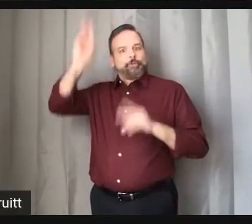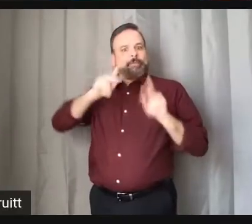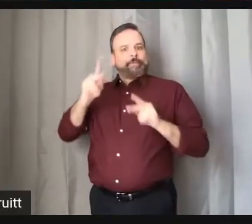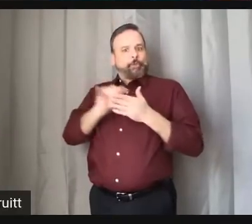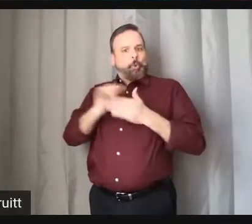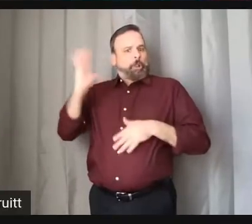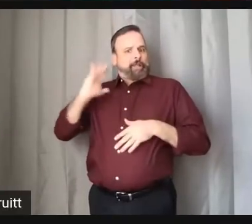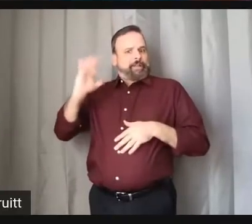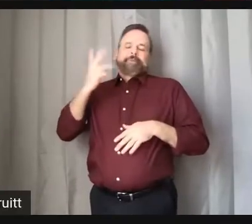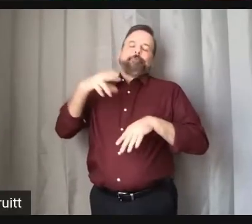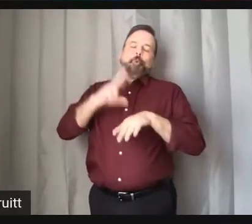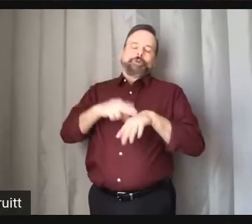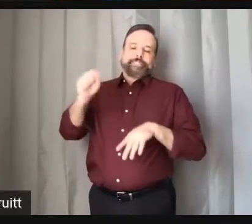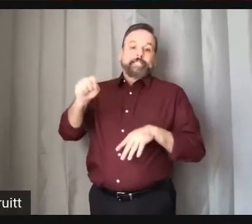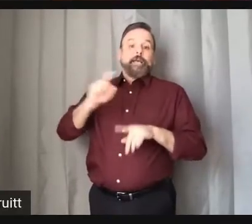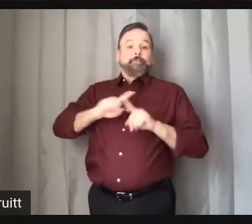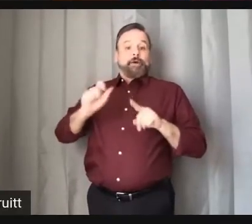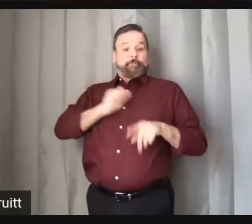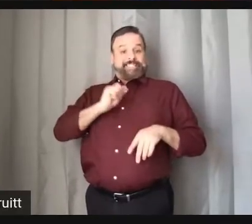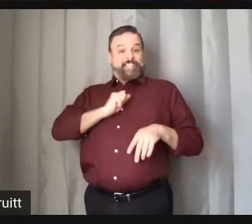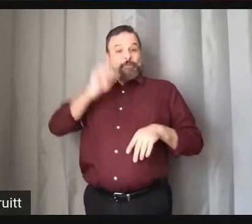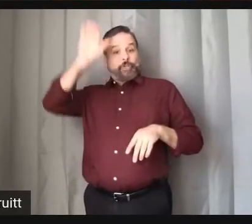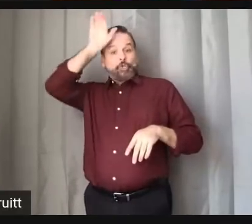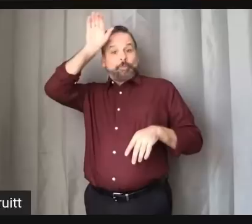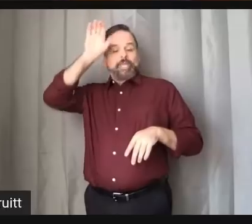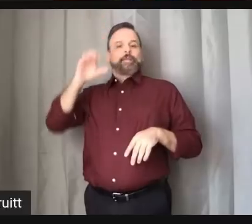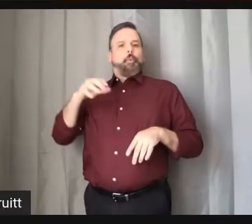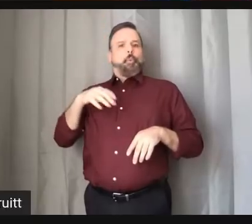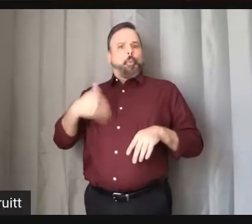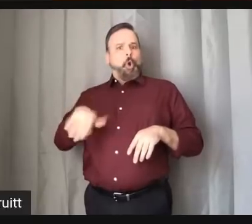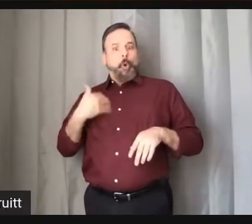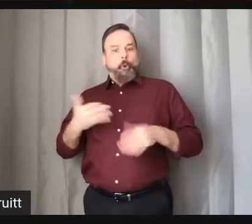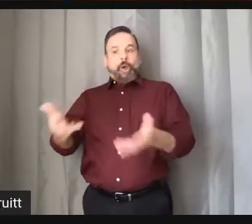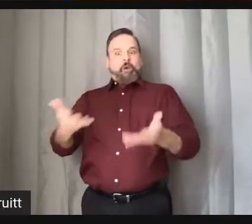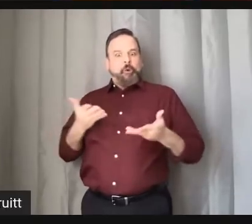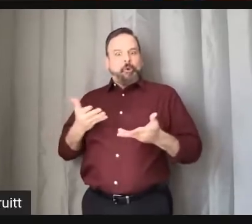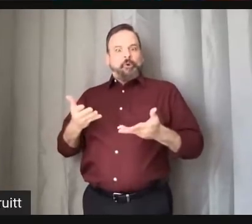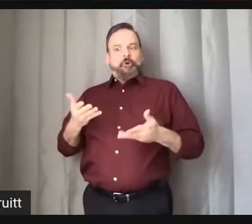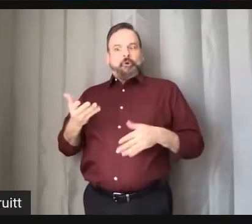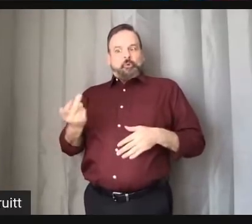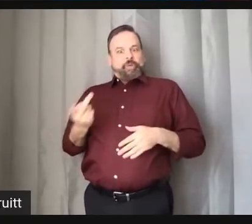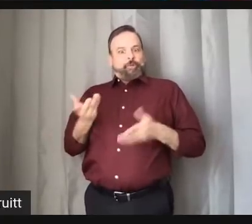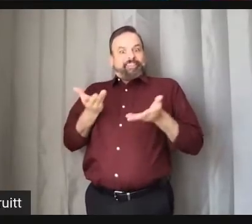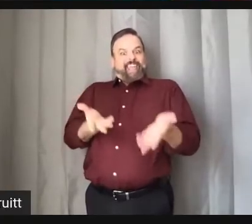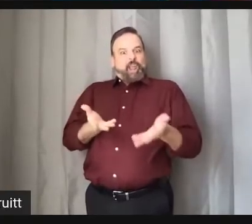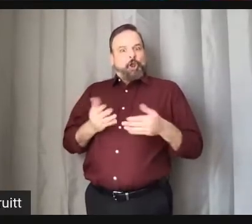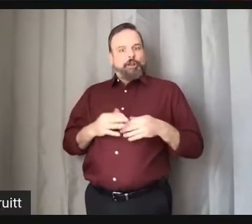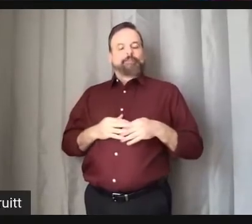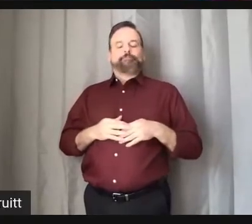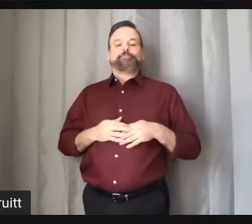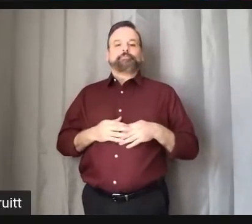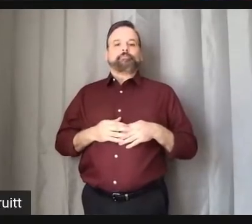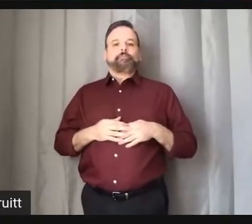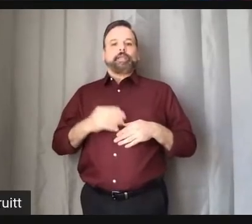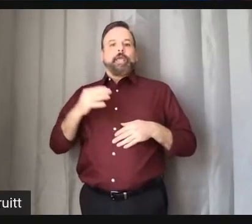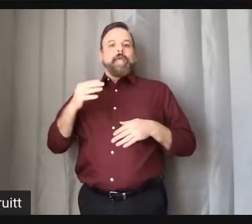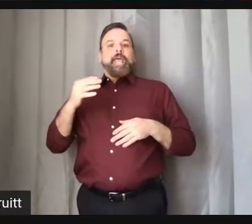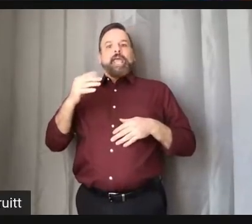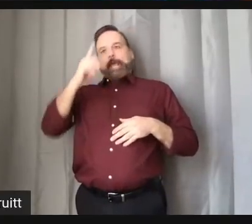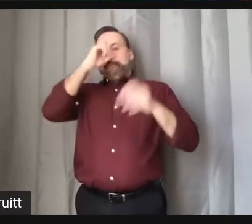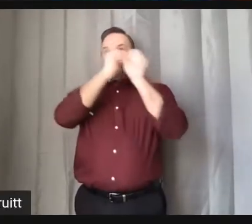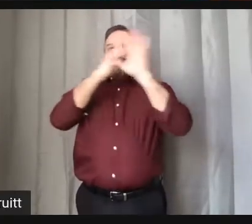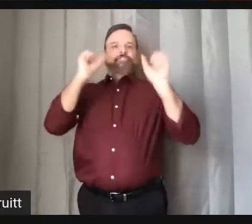were. And as a Cuban, I was like, whoa, you know, like we were there, you know. And then I was like, what if they could ride